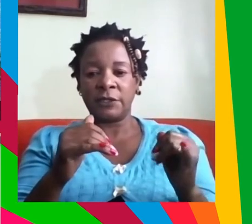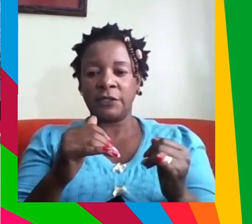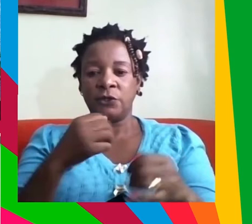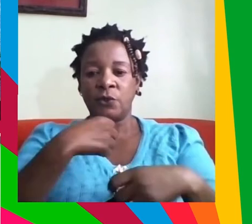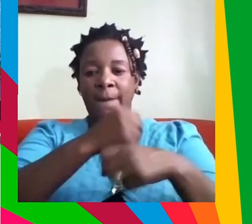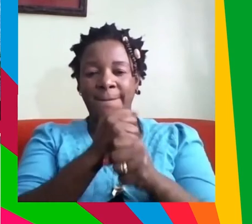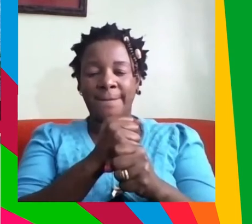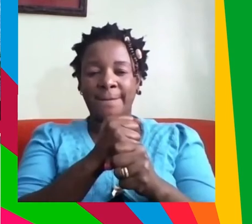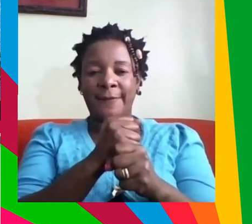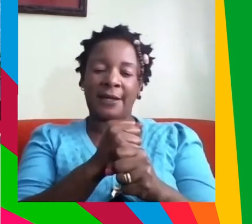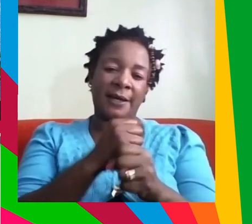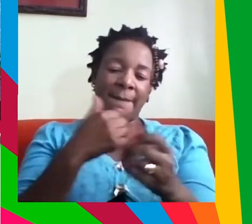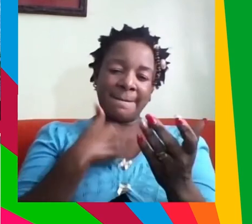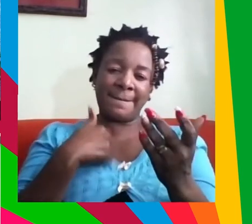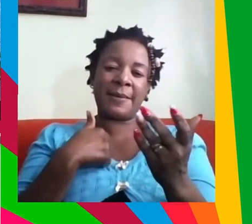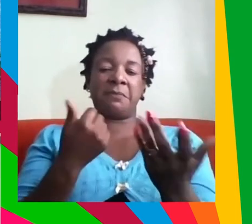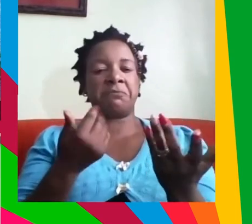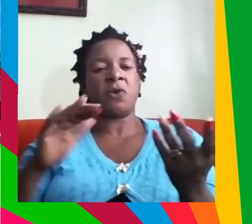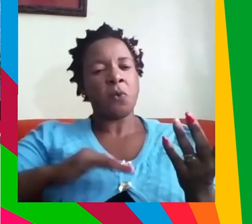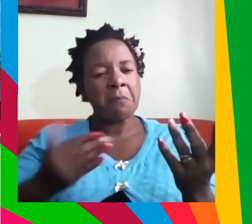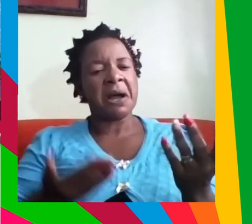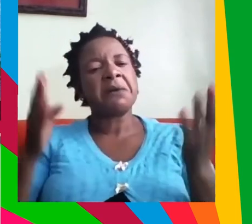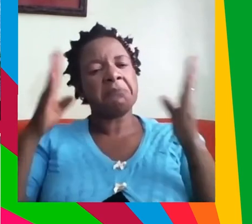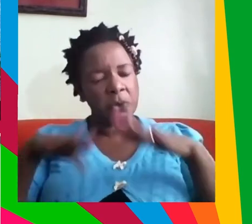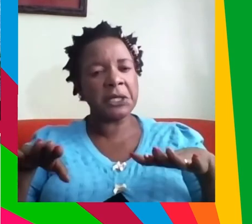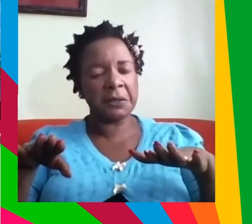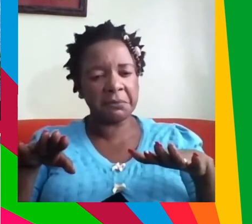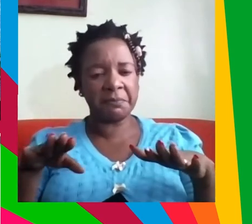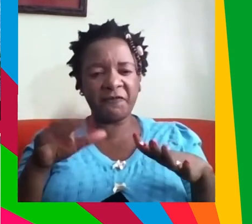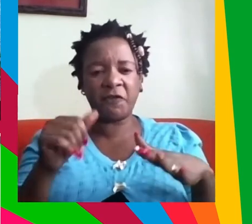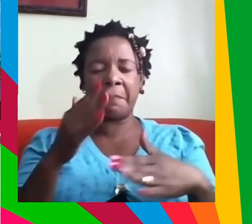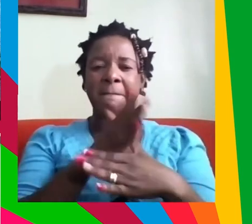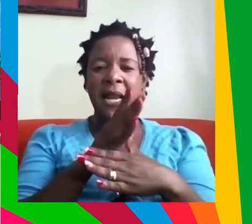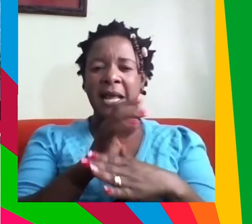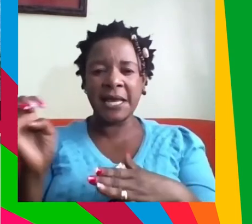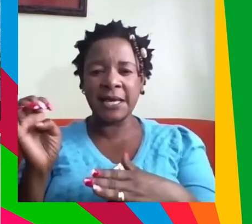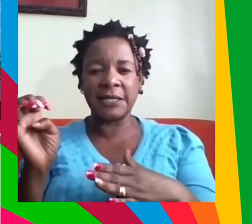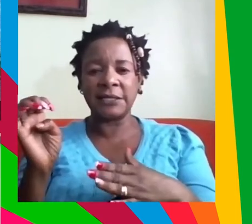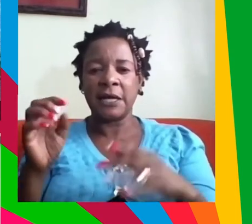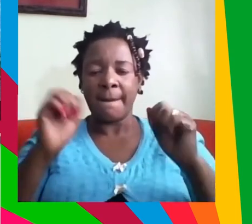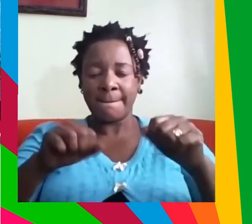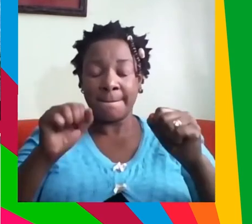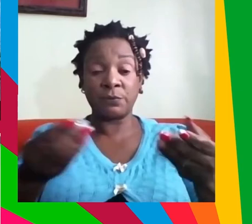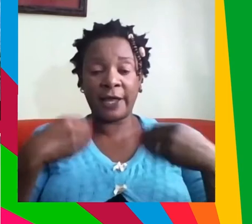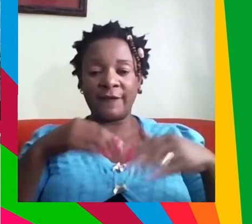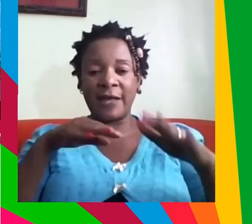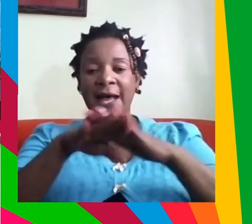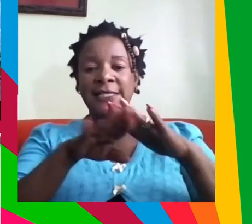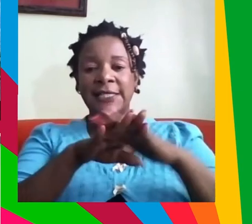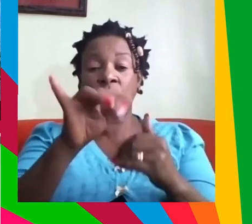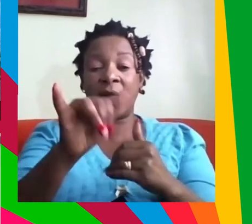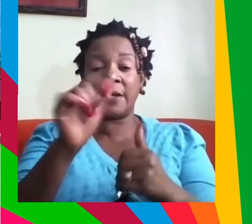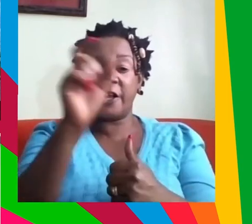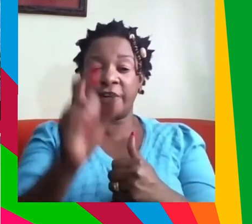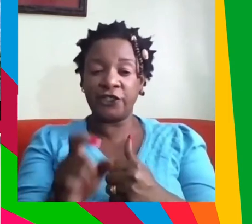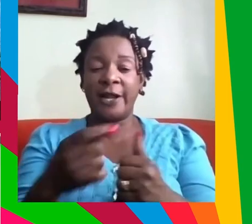putting labels on me, like you're an Arab woman, you're Muslim, you come from the Middle East, you can kind of give us access to that region and tell us